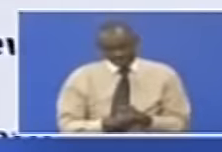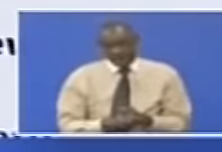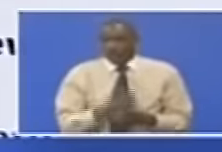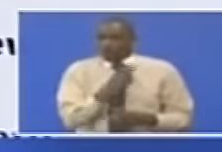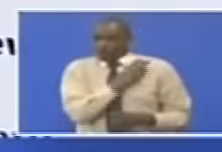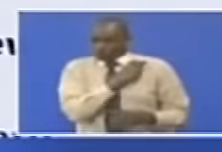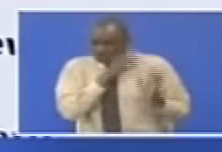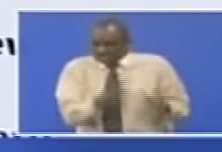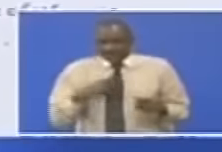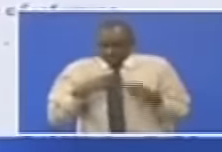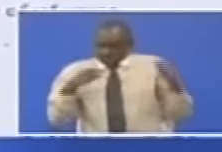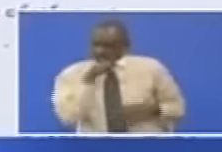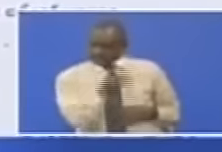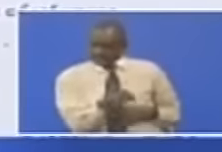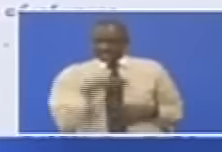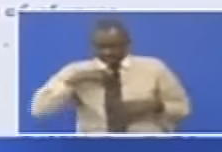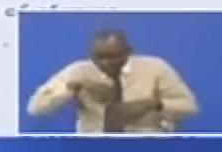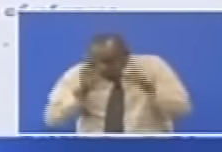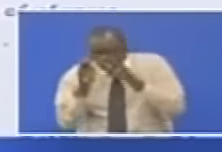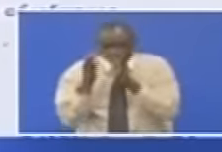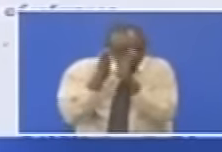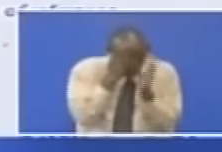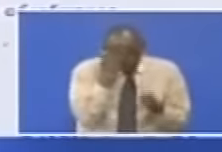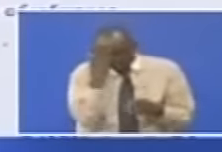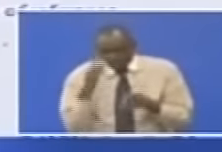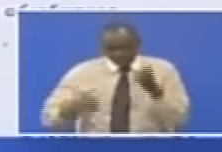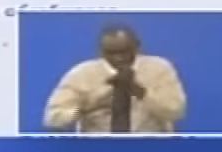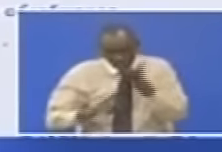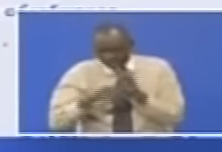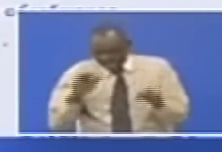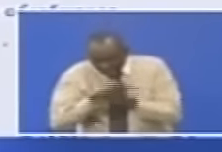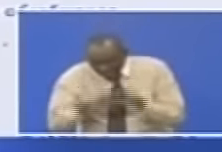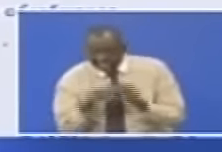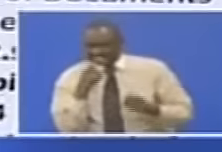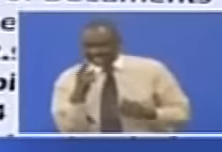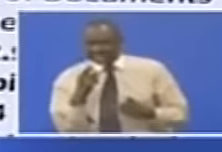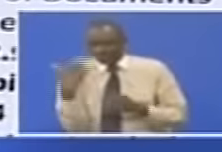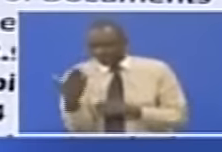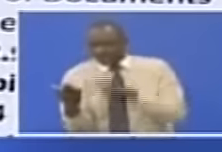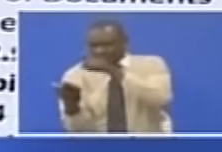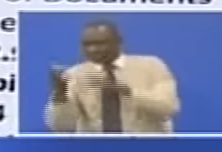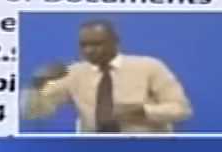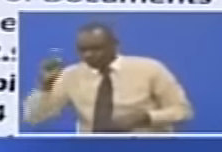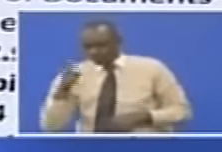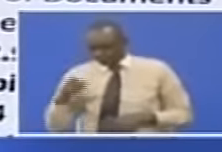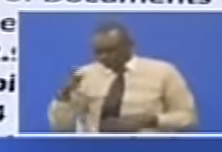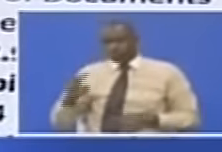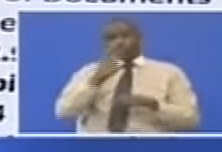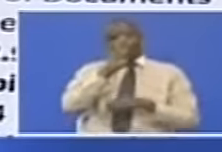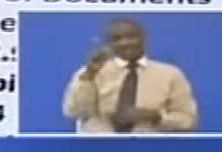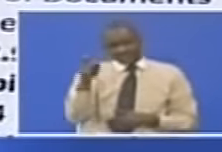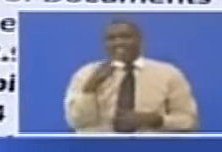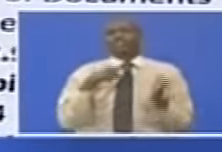hired by the Kenyan opposition to follow paper trail of Eurobond proceeds questioned the authenticity of documents posted on the National Treasury website